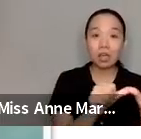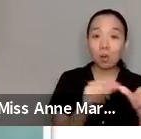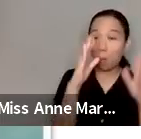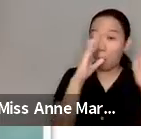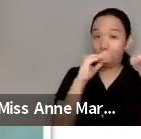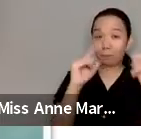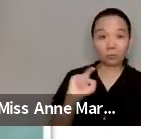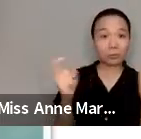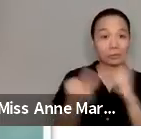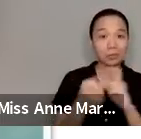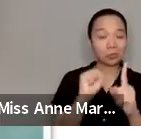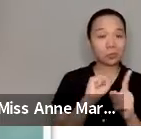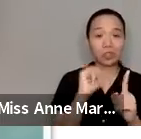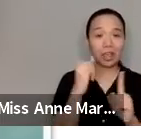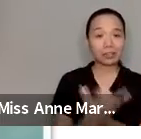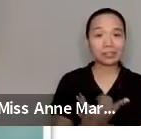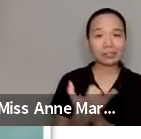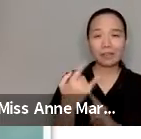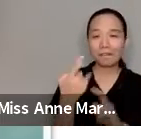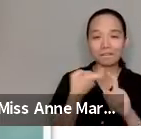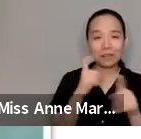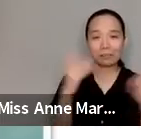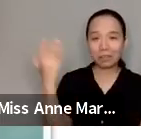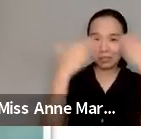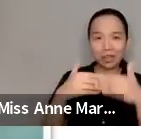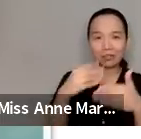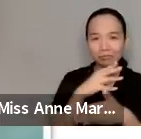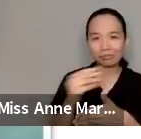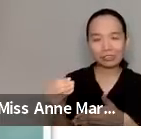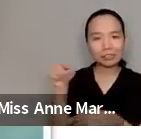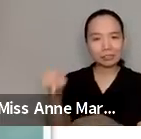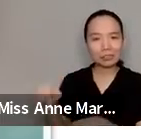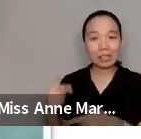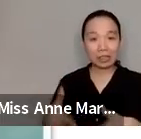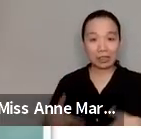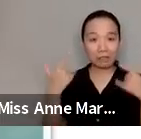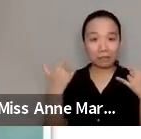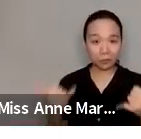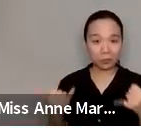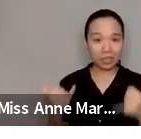society, far different from the dark and distorted present we live today.